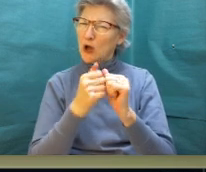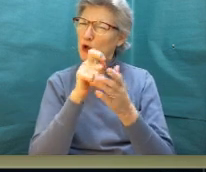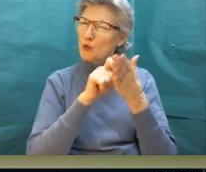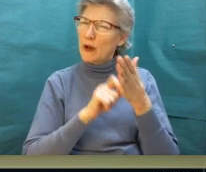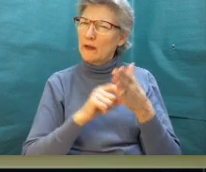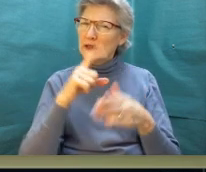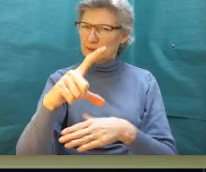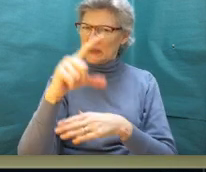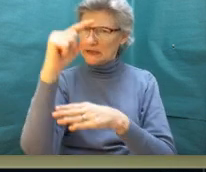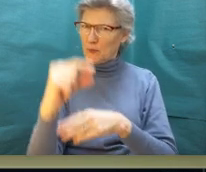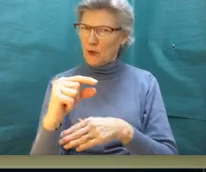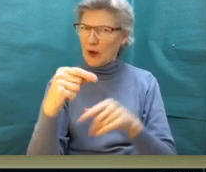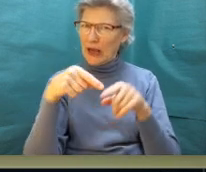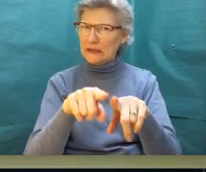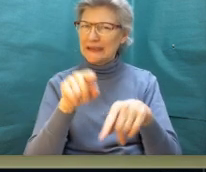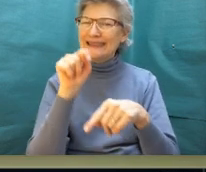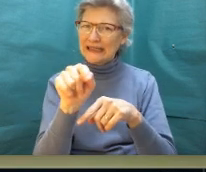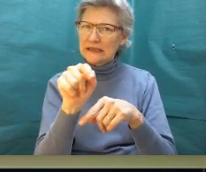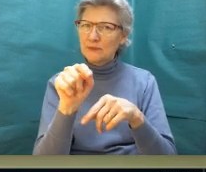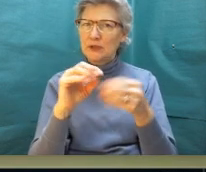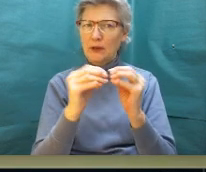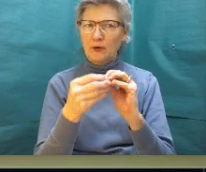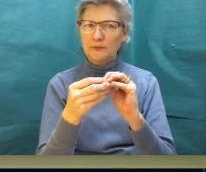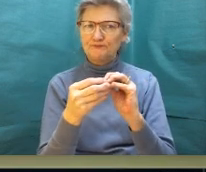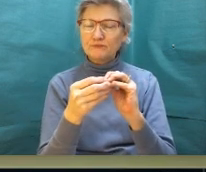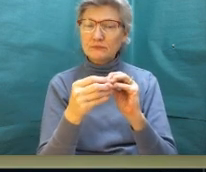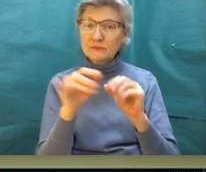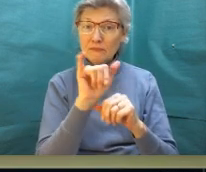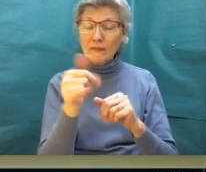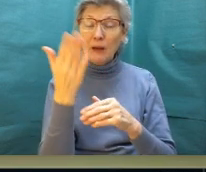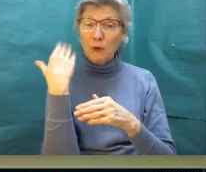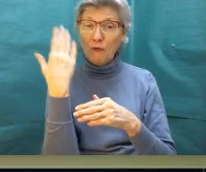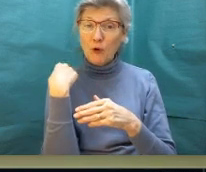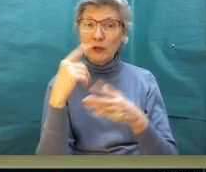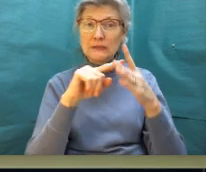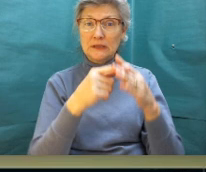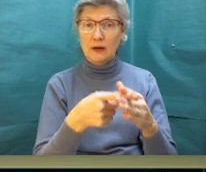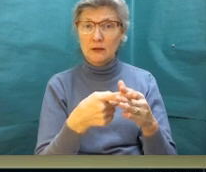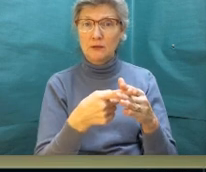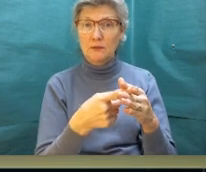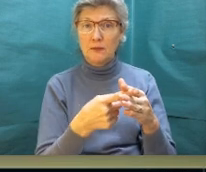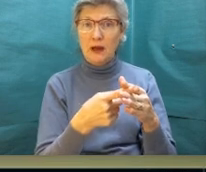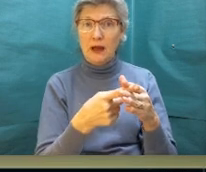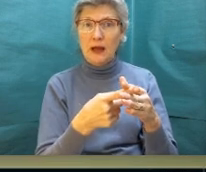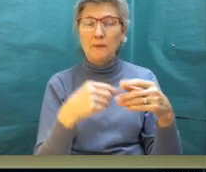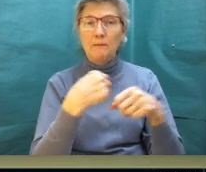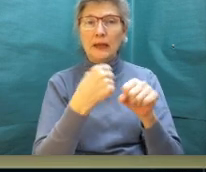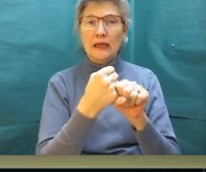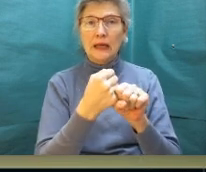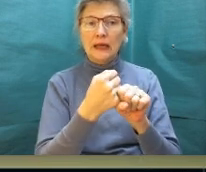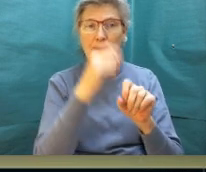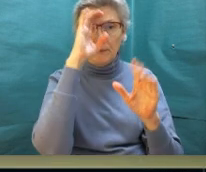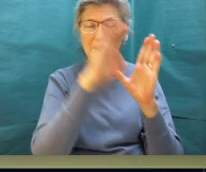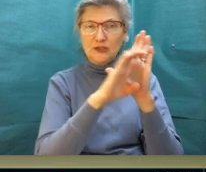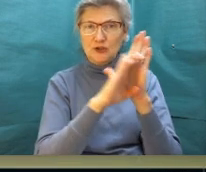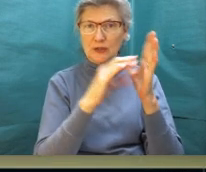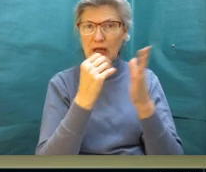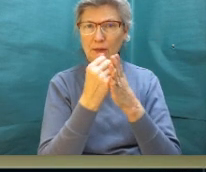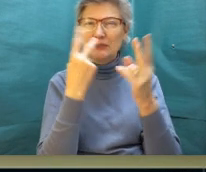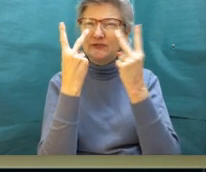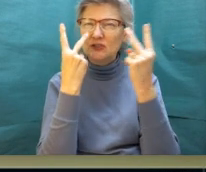mixed number as a decimal? So just like before, let's start out by creating a model to help us